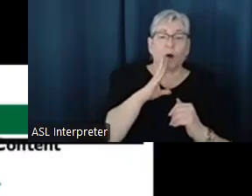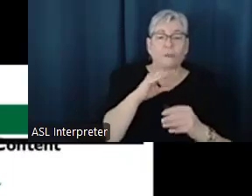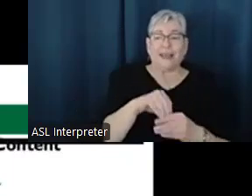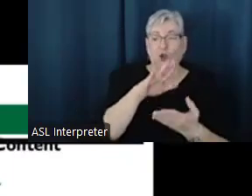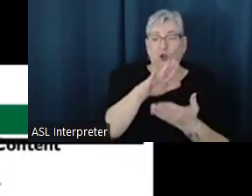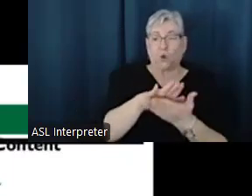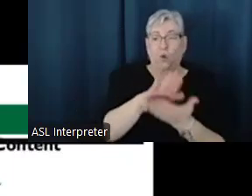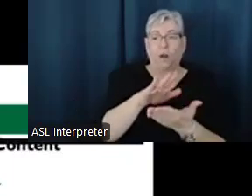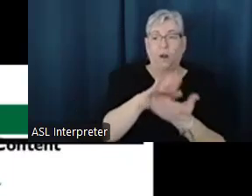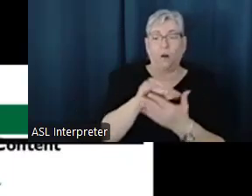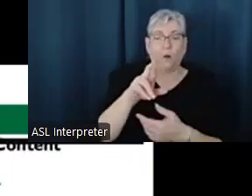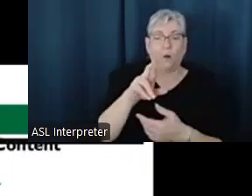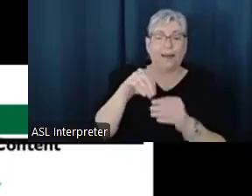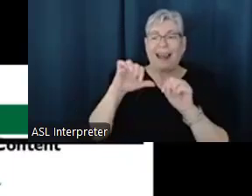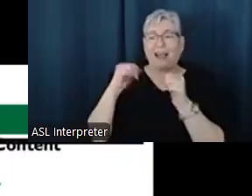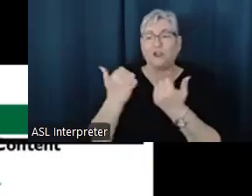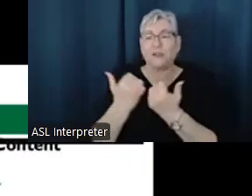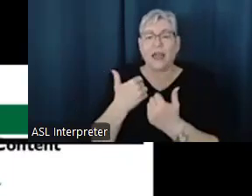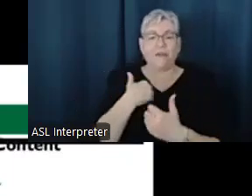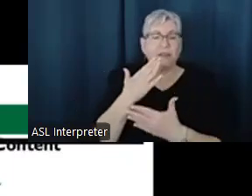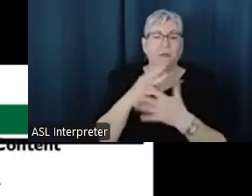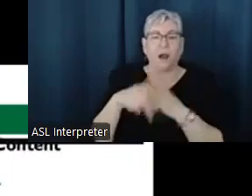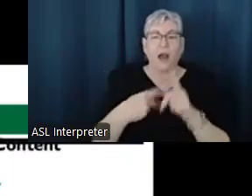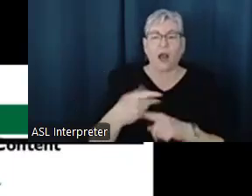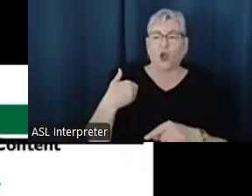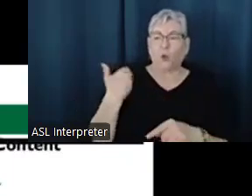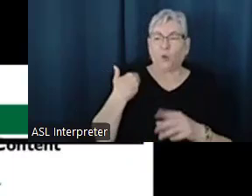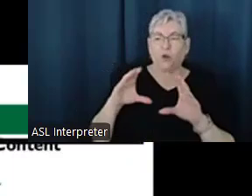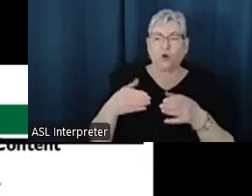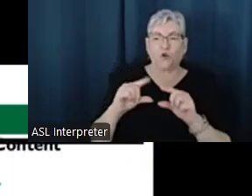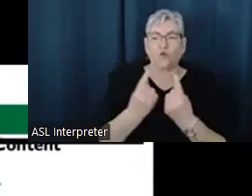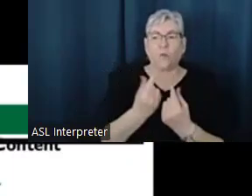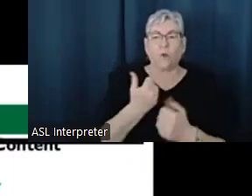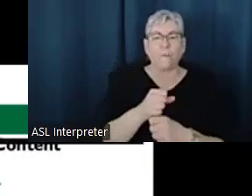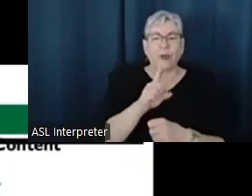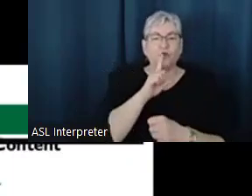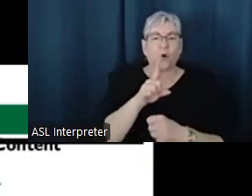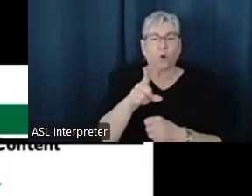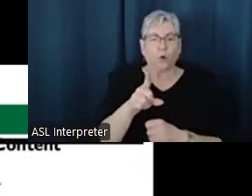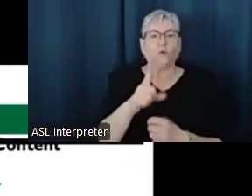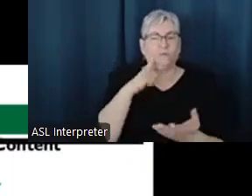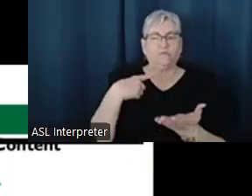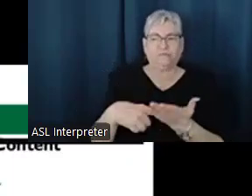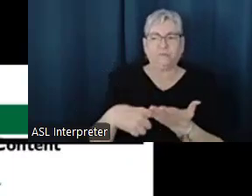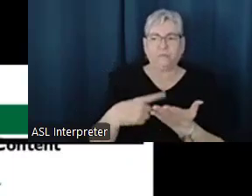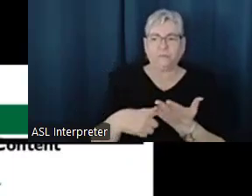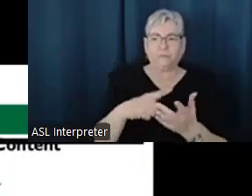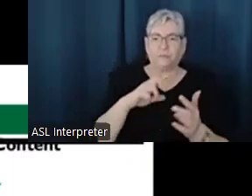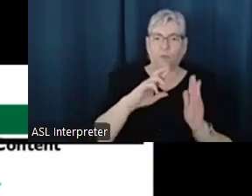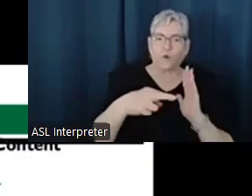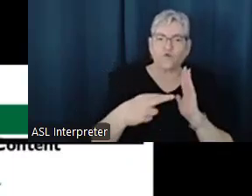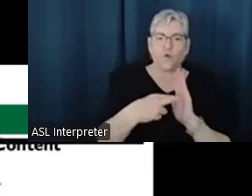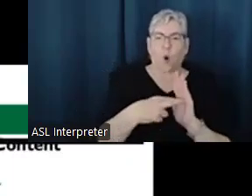in an agency and having some sort of youth group, you want to be making sure that you discuss roles. So part of that sense